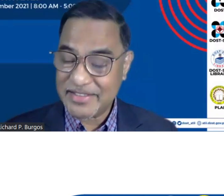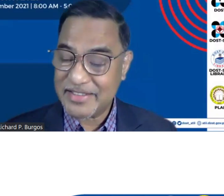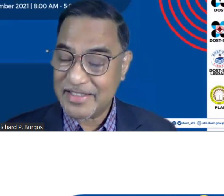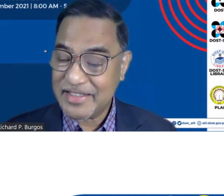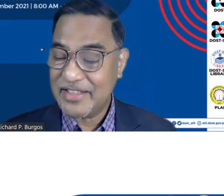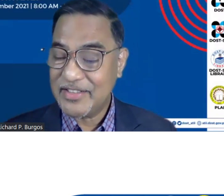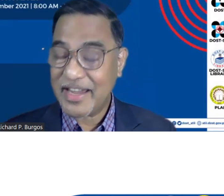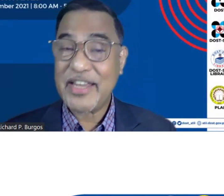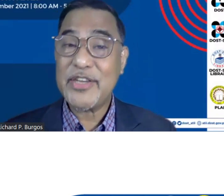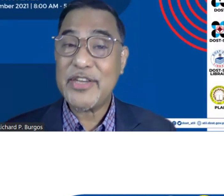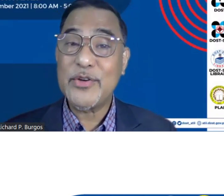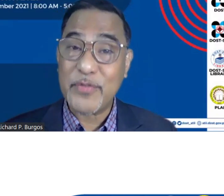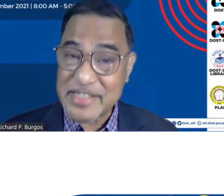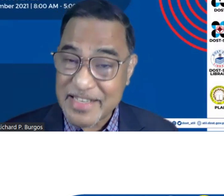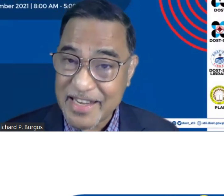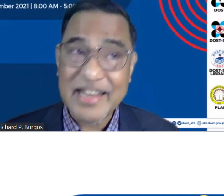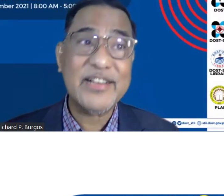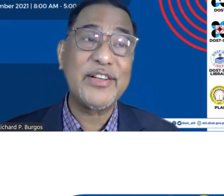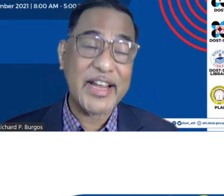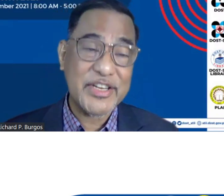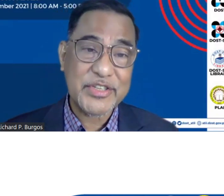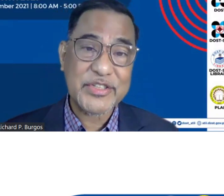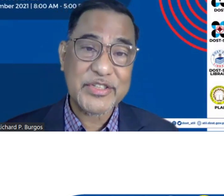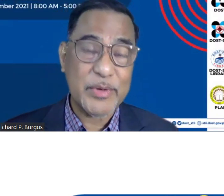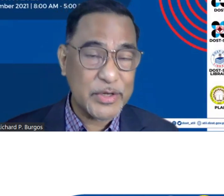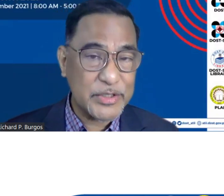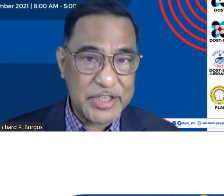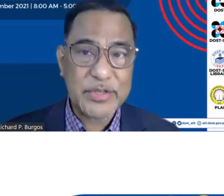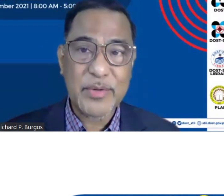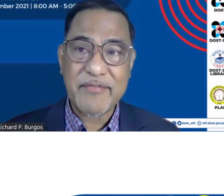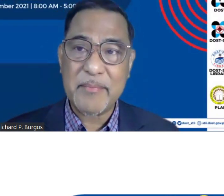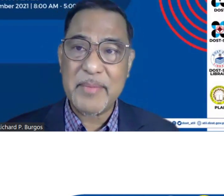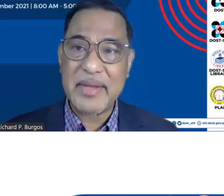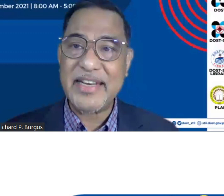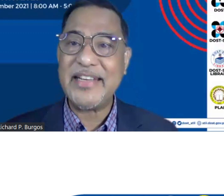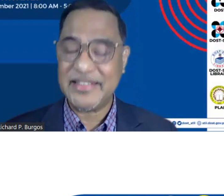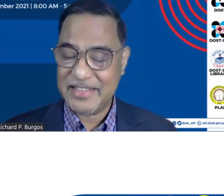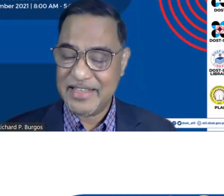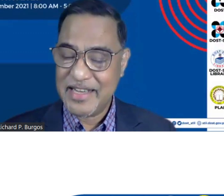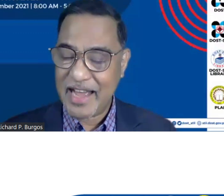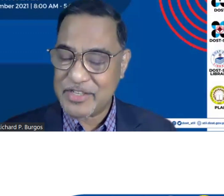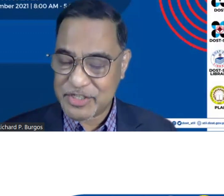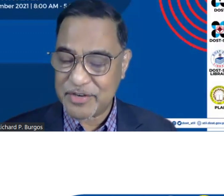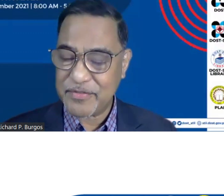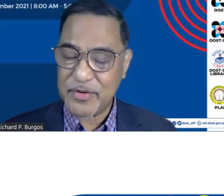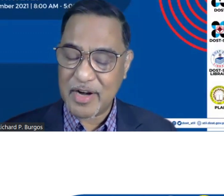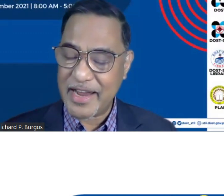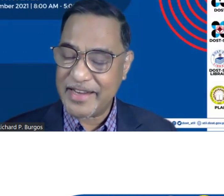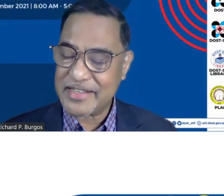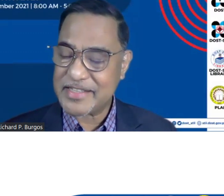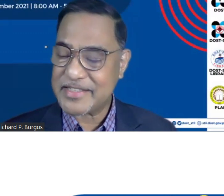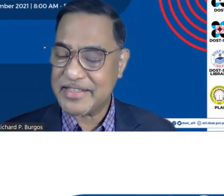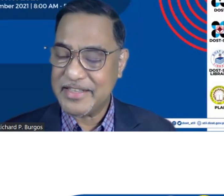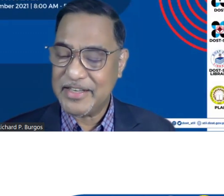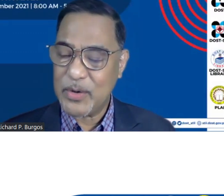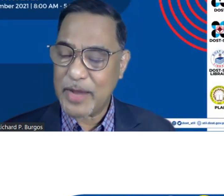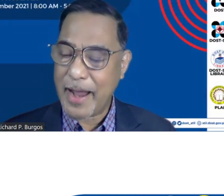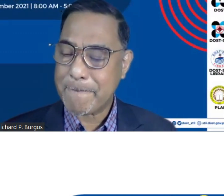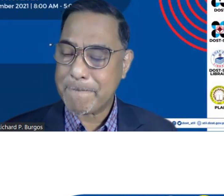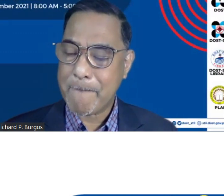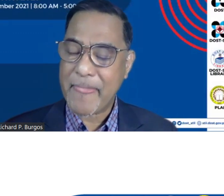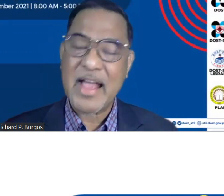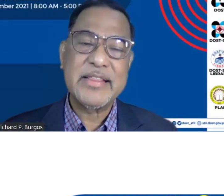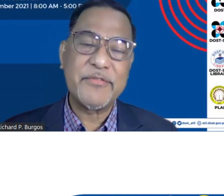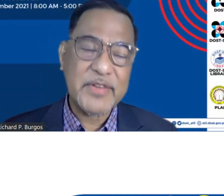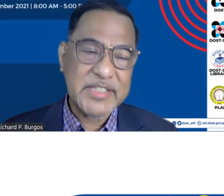relevant. Okay, your physical collections will continue to have a meaning and serve your clients.